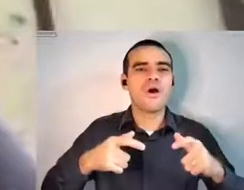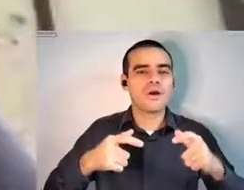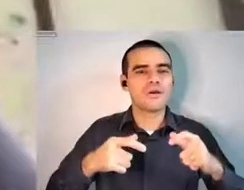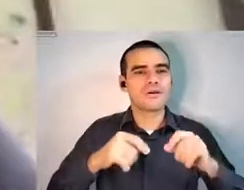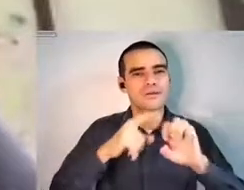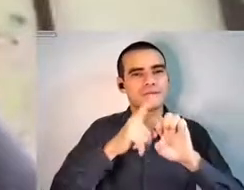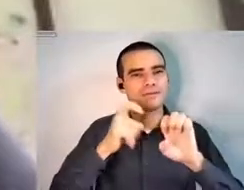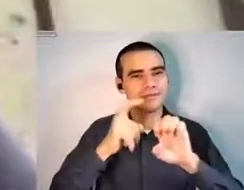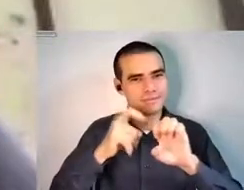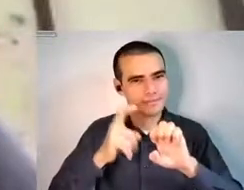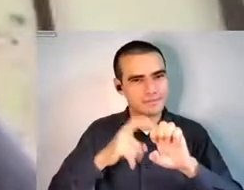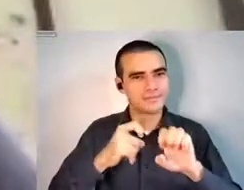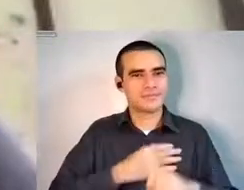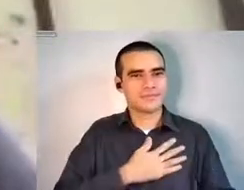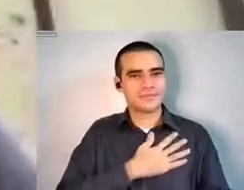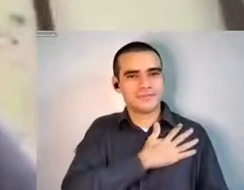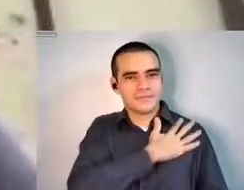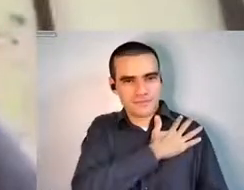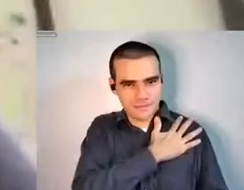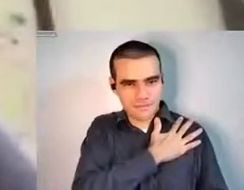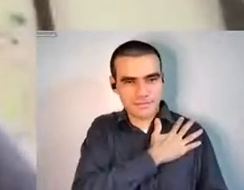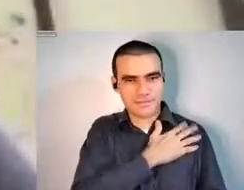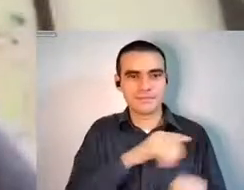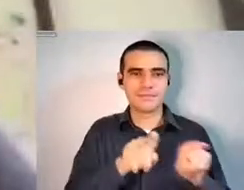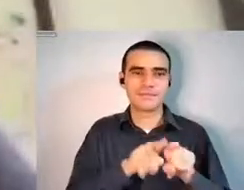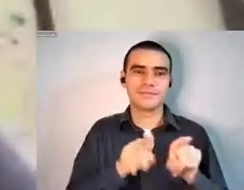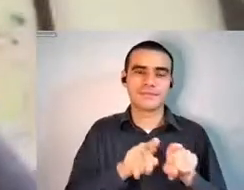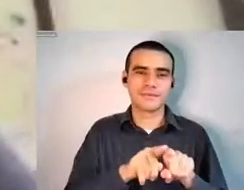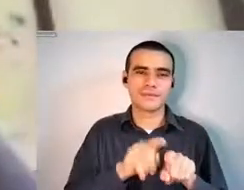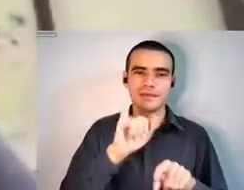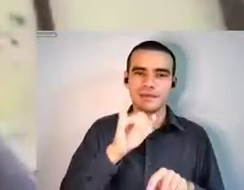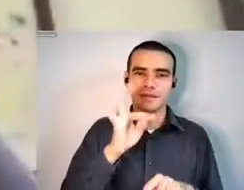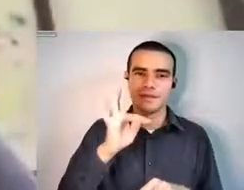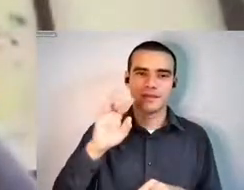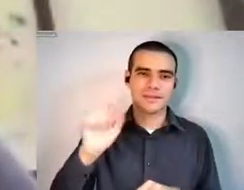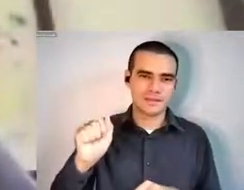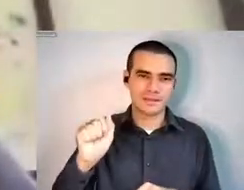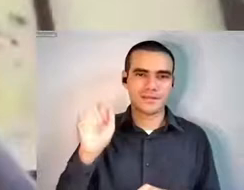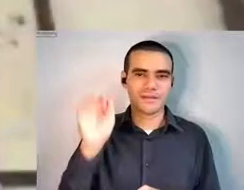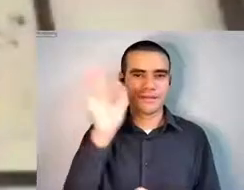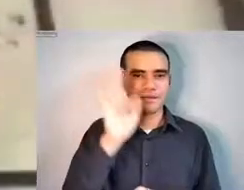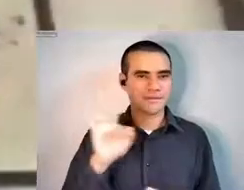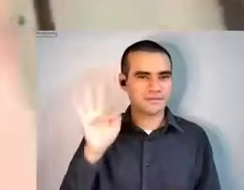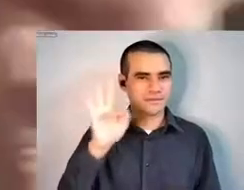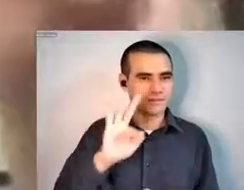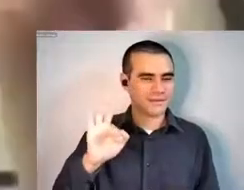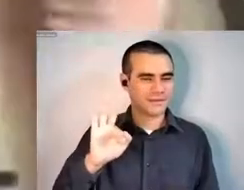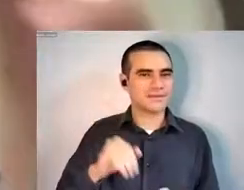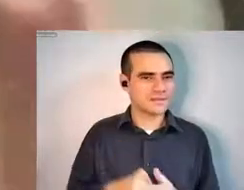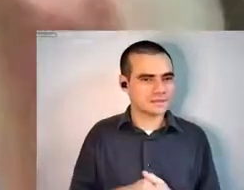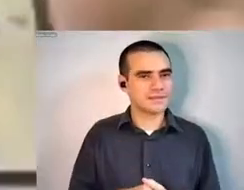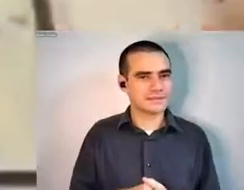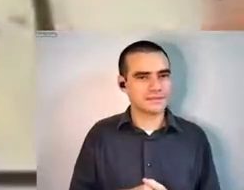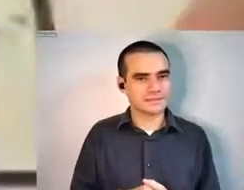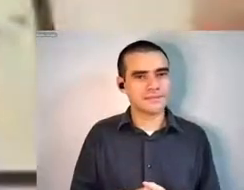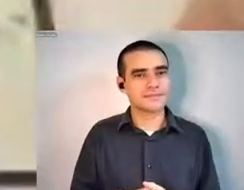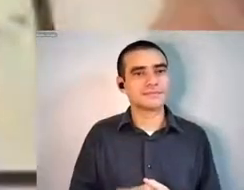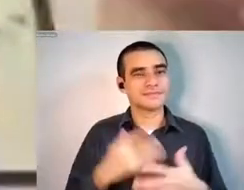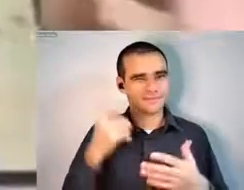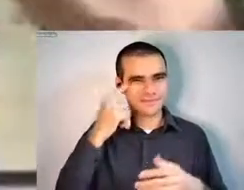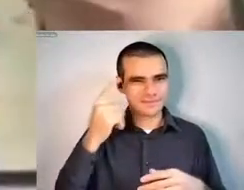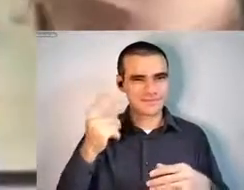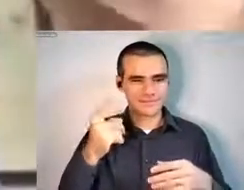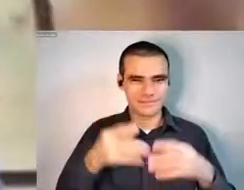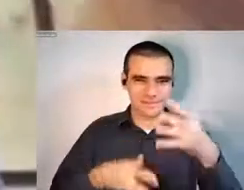come from? That comes from an entrepreneur and a big university, the Technological Air Force